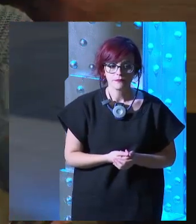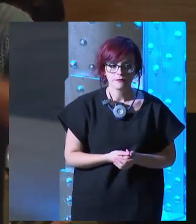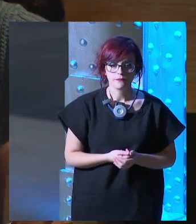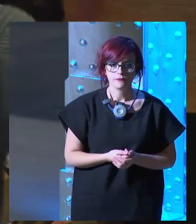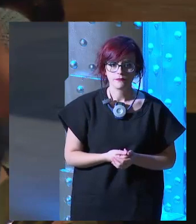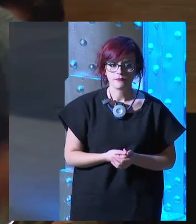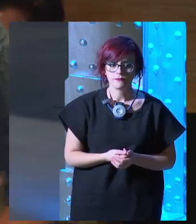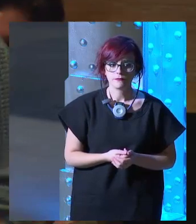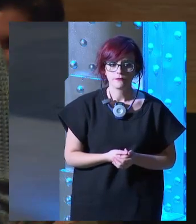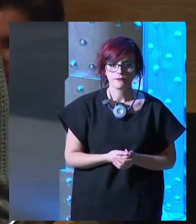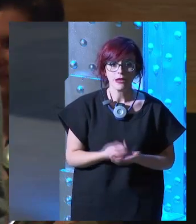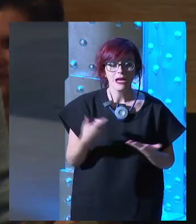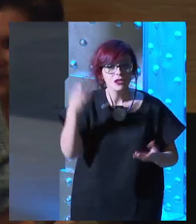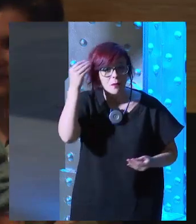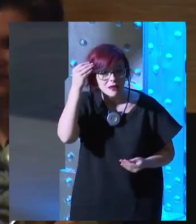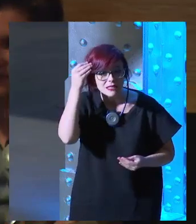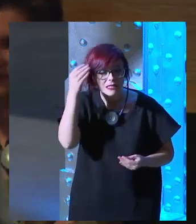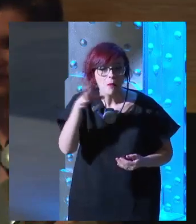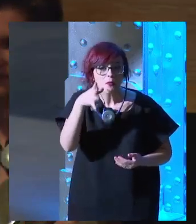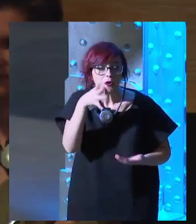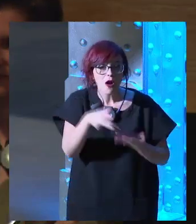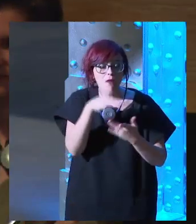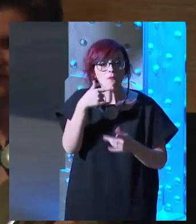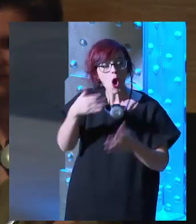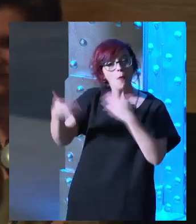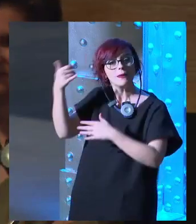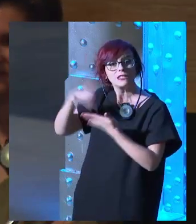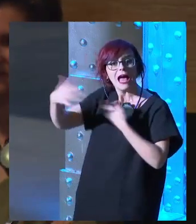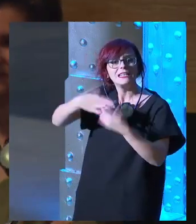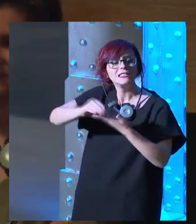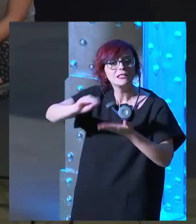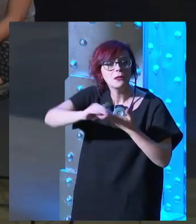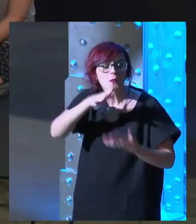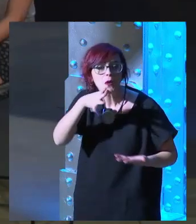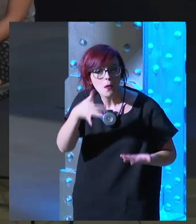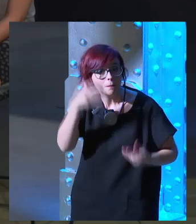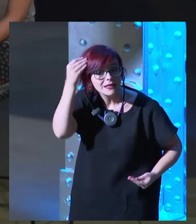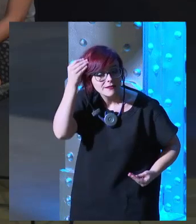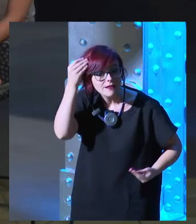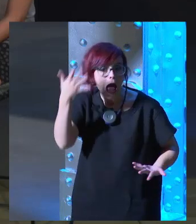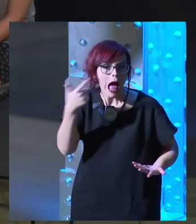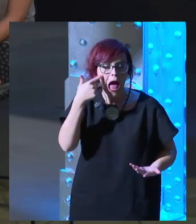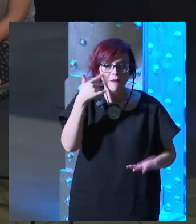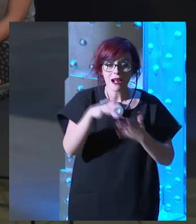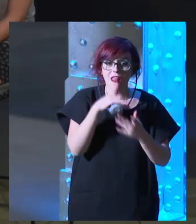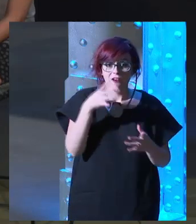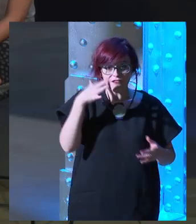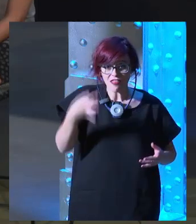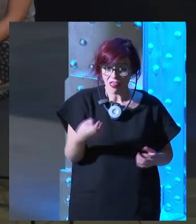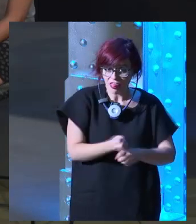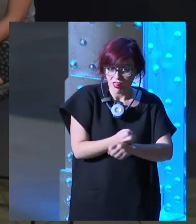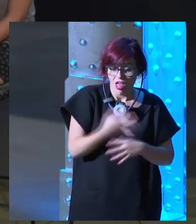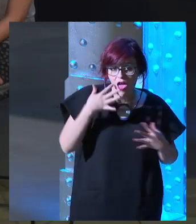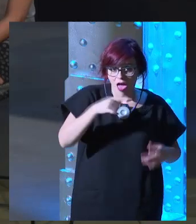I mean, true as in factual. alchemy. Yeah, not true as in emotional truth and factual truth are very different.